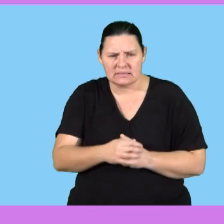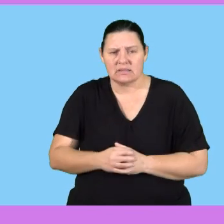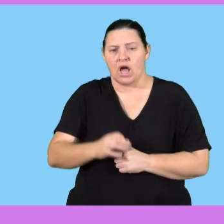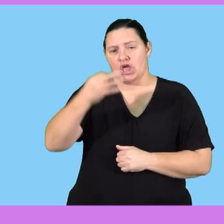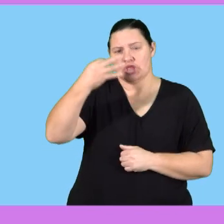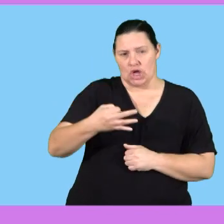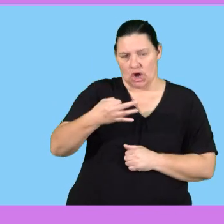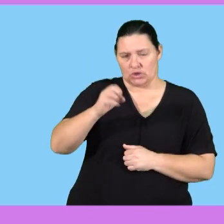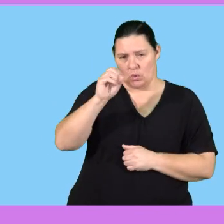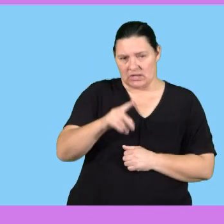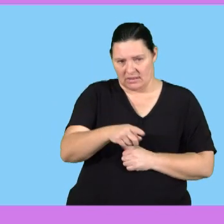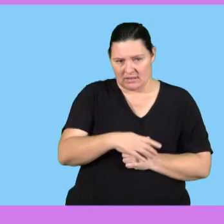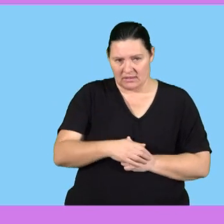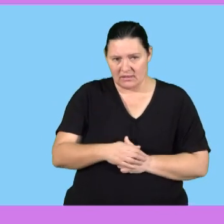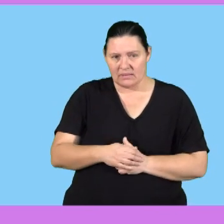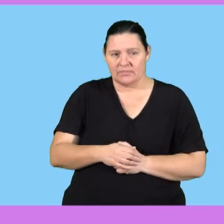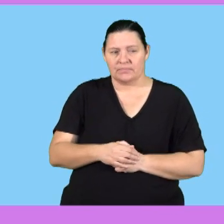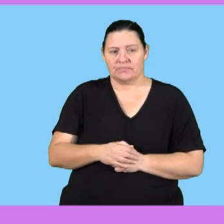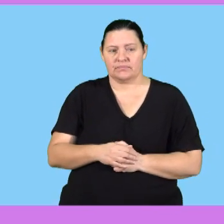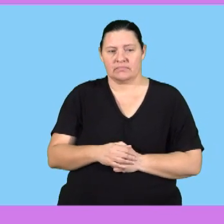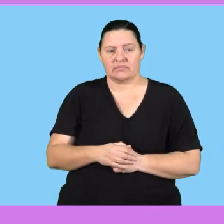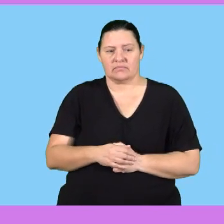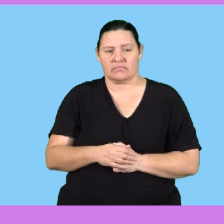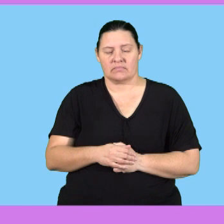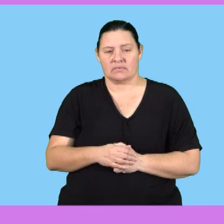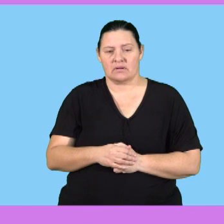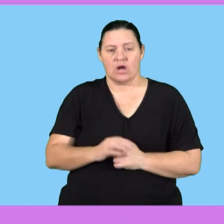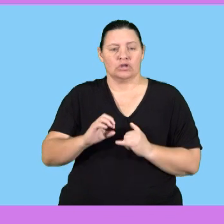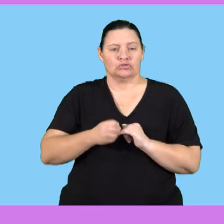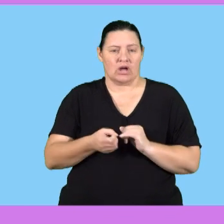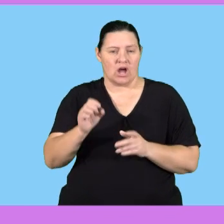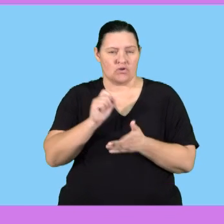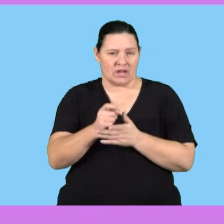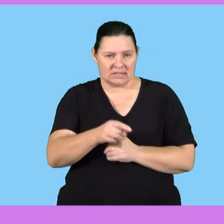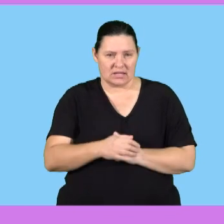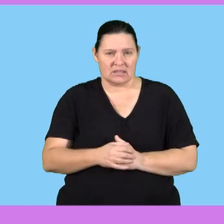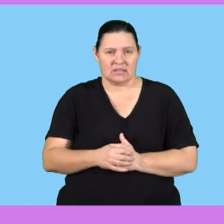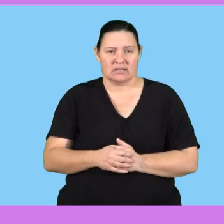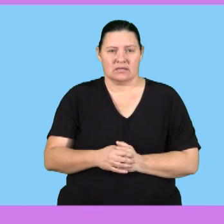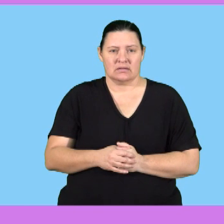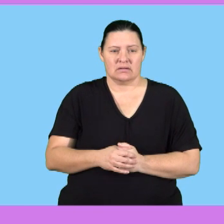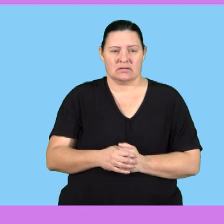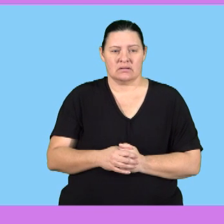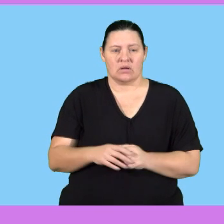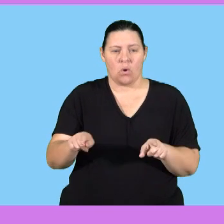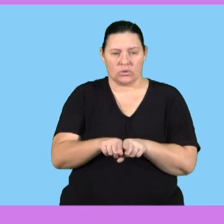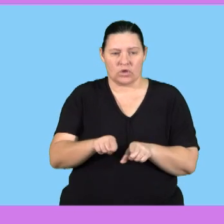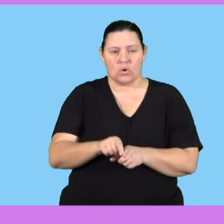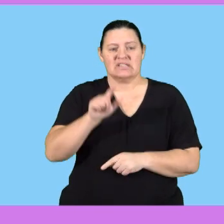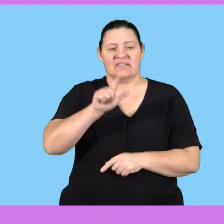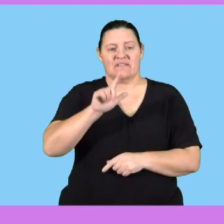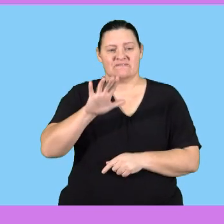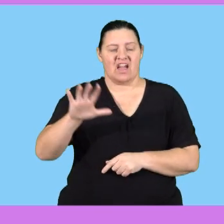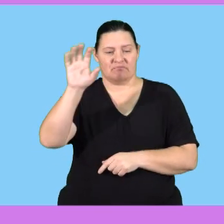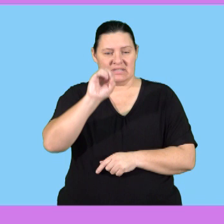to calculate? The third quartile. I indicated third quartile, and let me write it like this. Third quartile, also